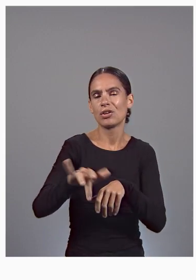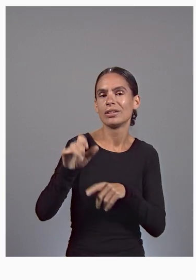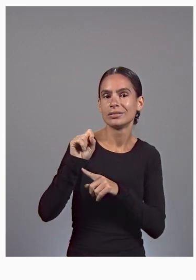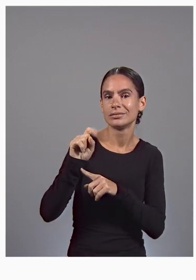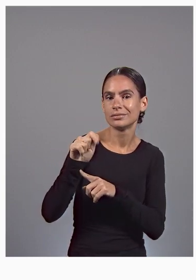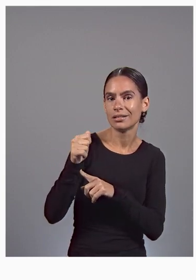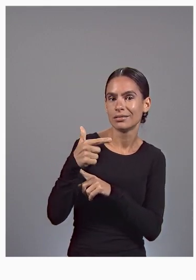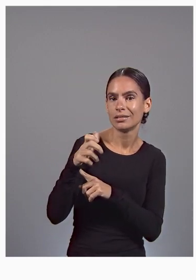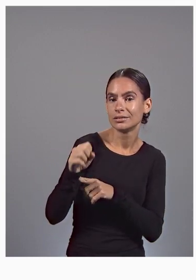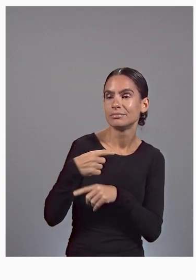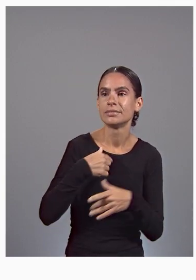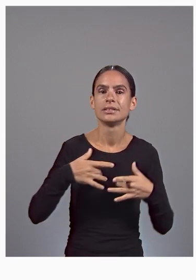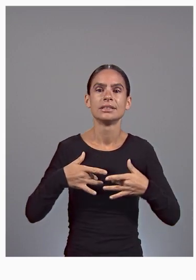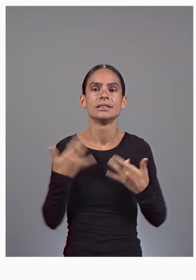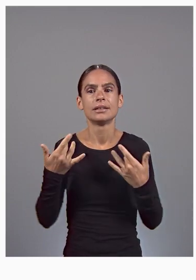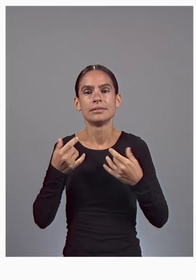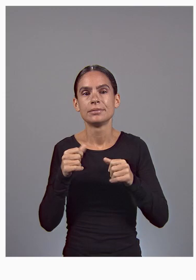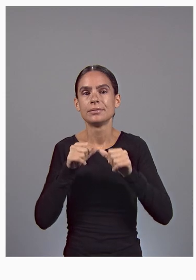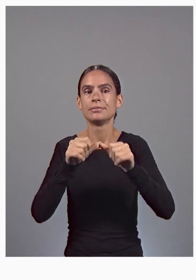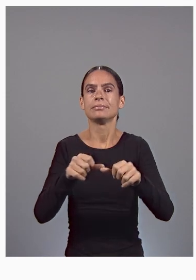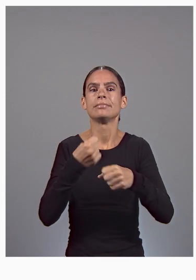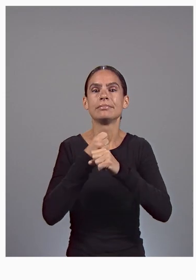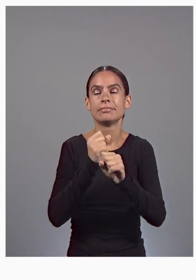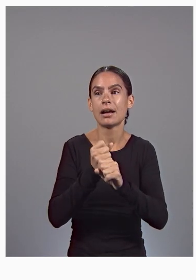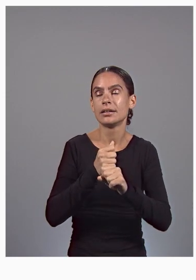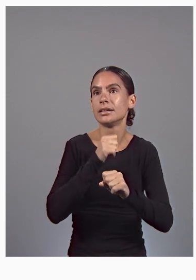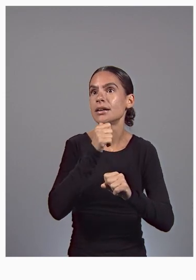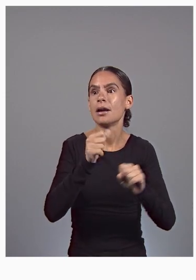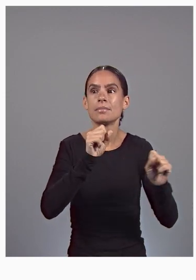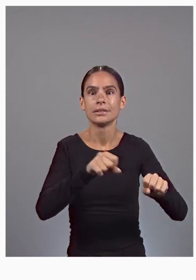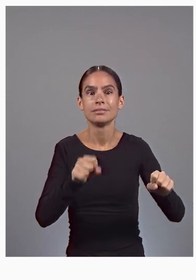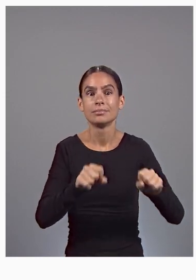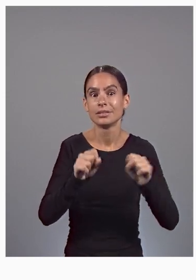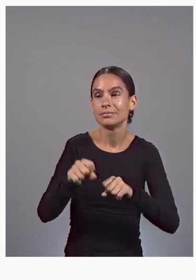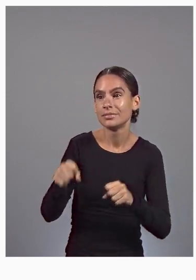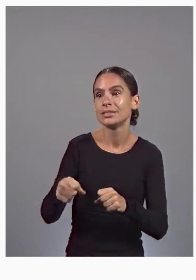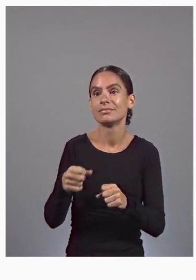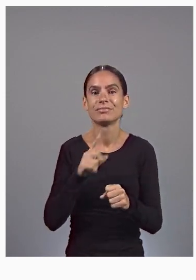unimaginable possible and the possible easy. Thank you.